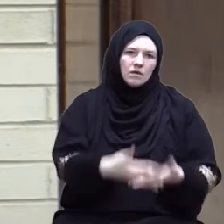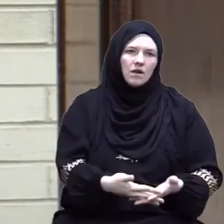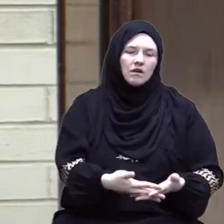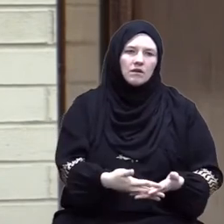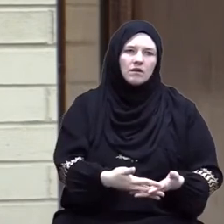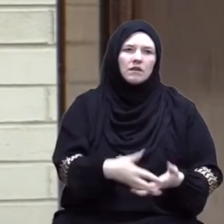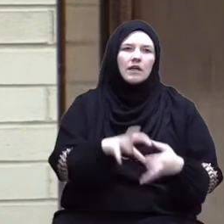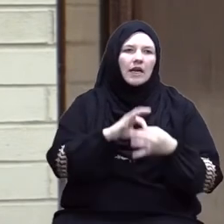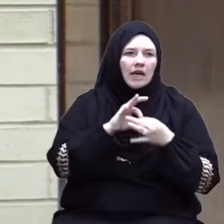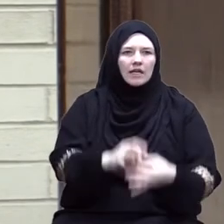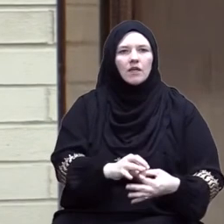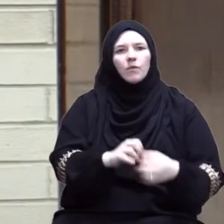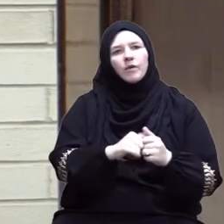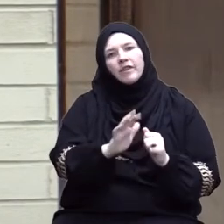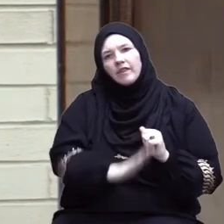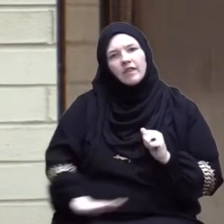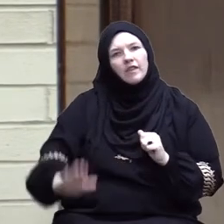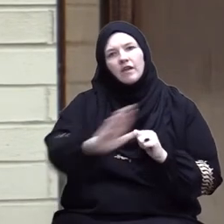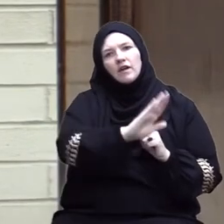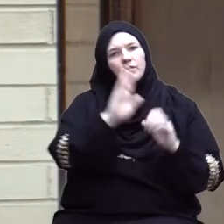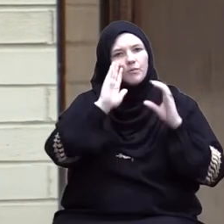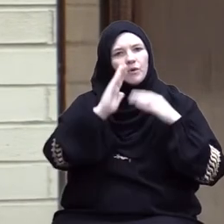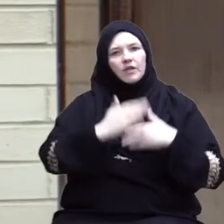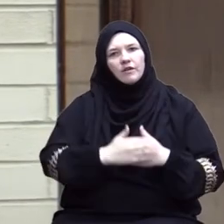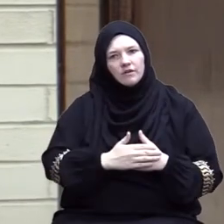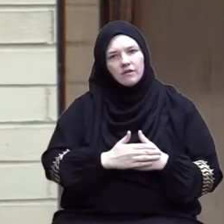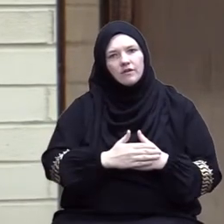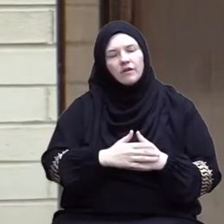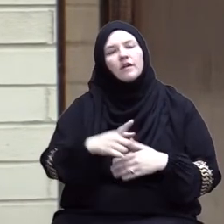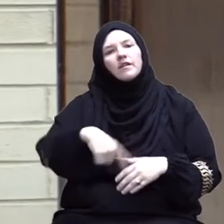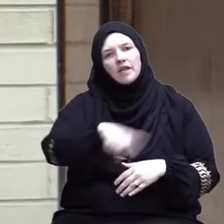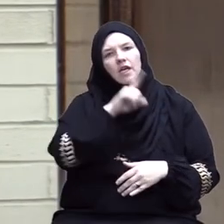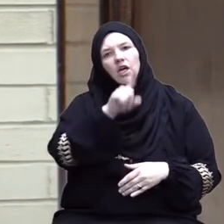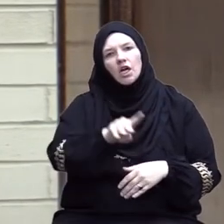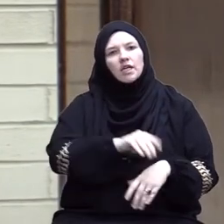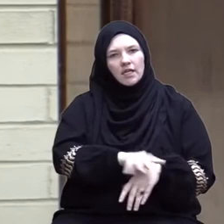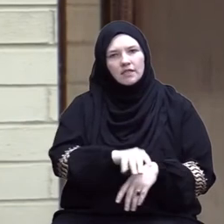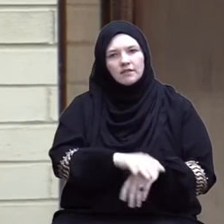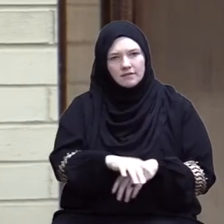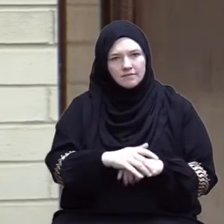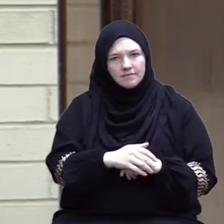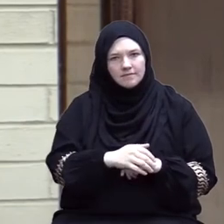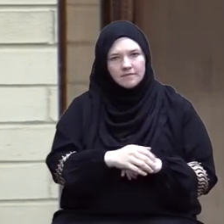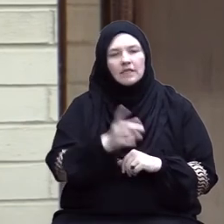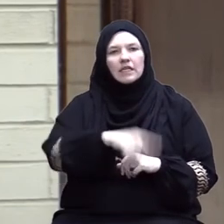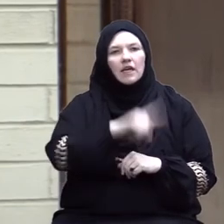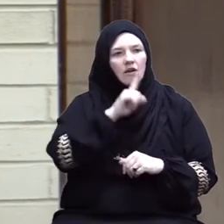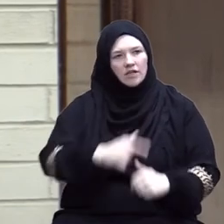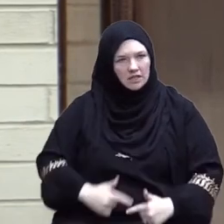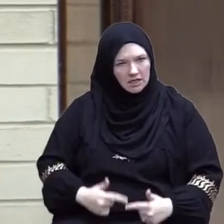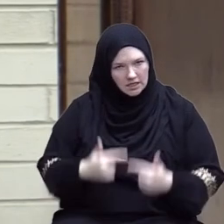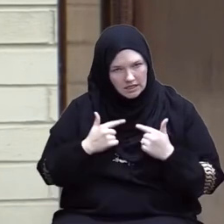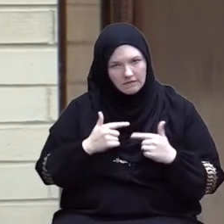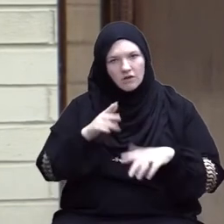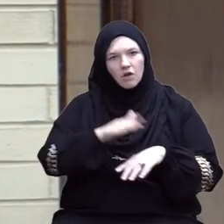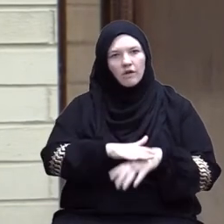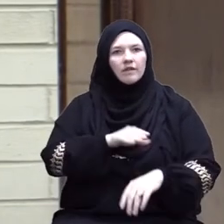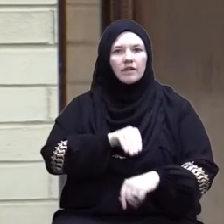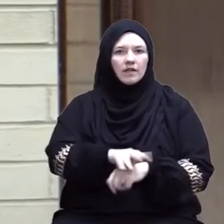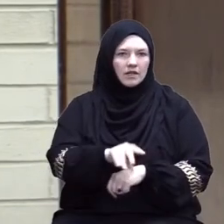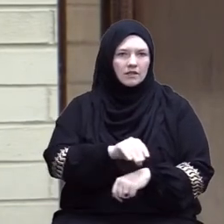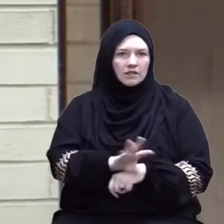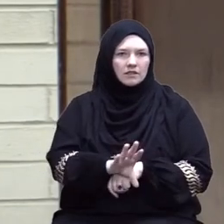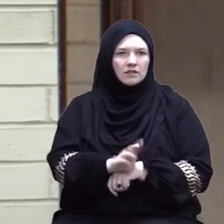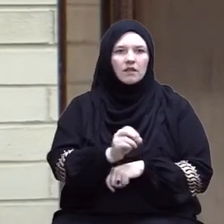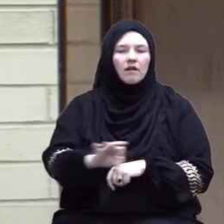connected with their prayer, they are guided. They are living on the guidance